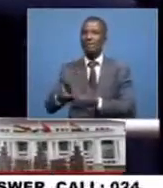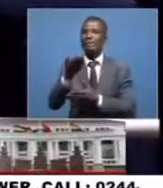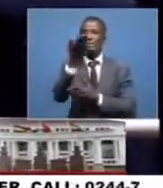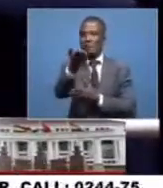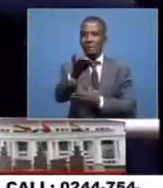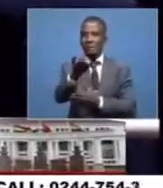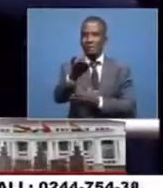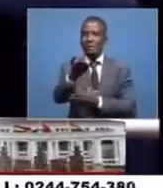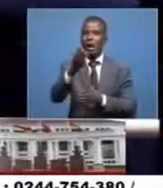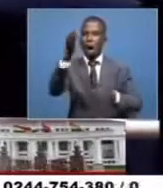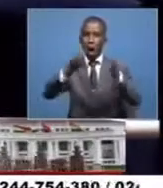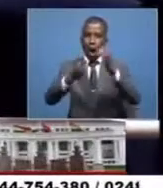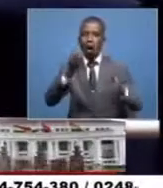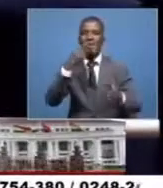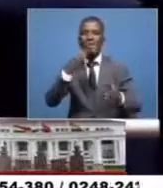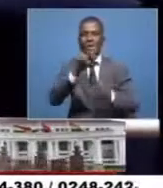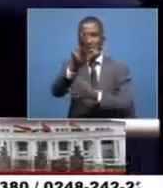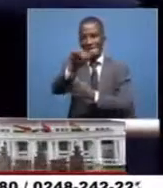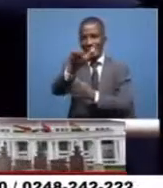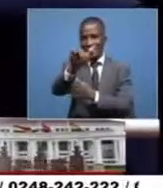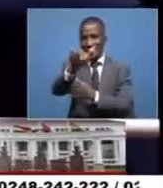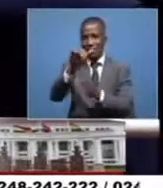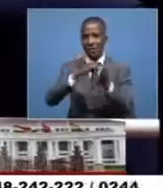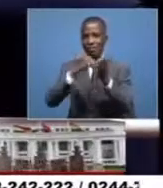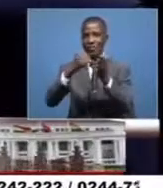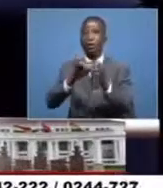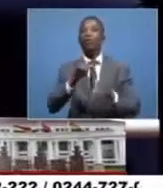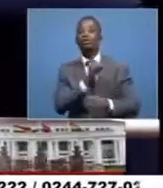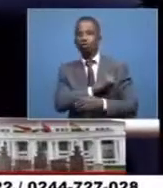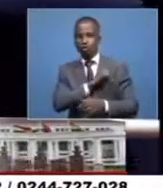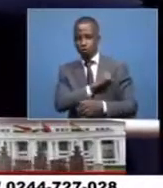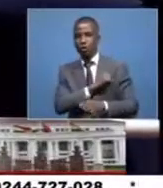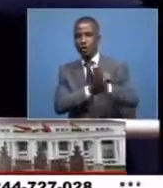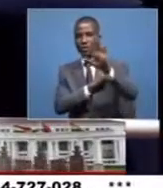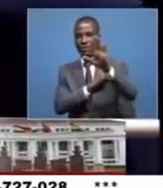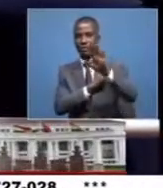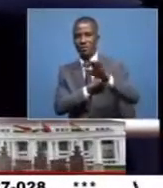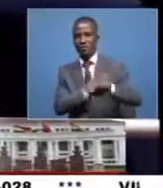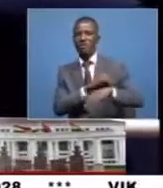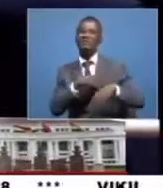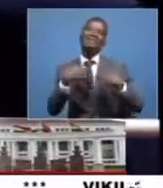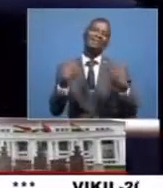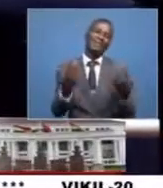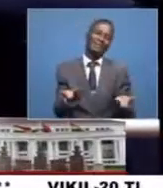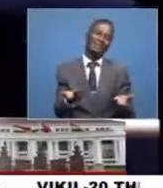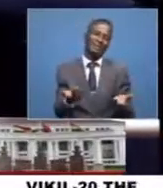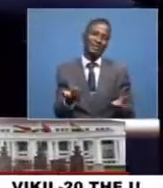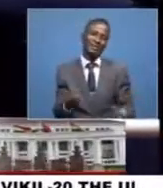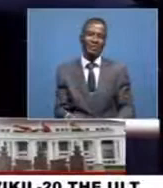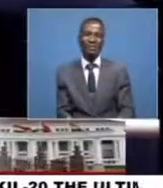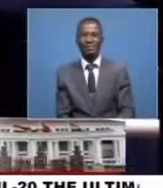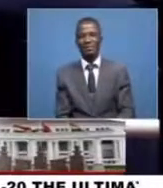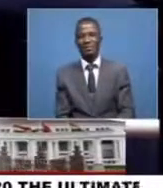has set the 13th for all parties, 15th for all parties to...